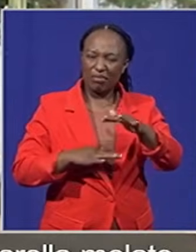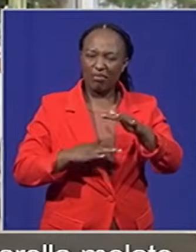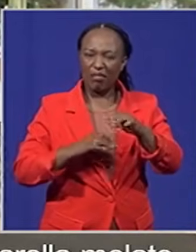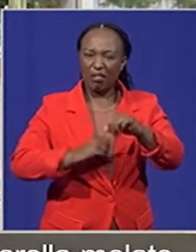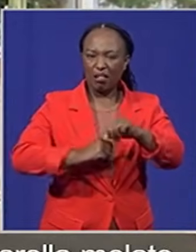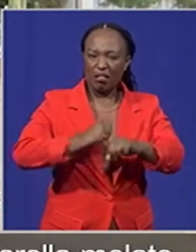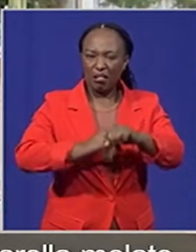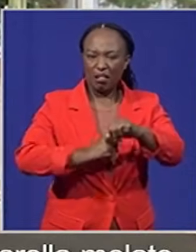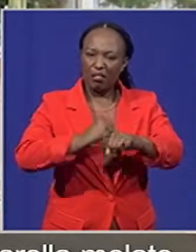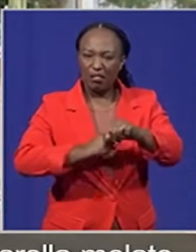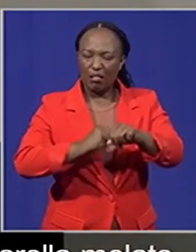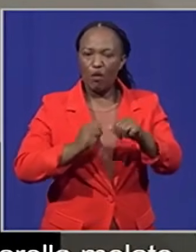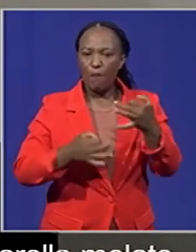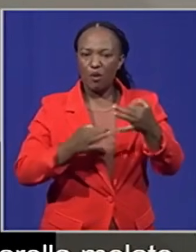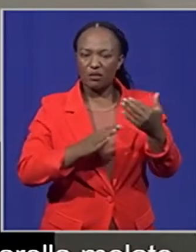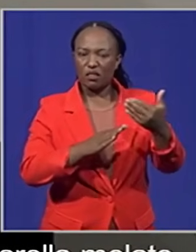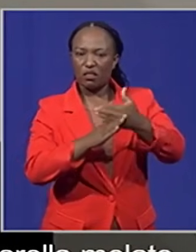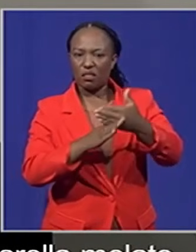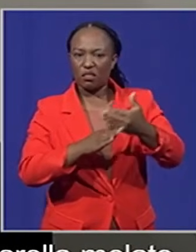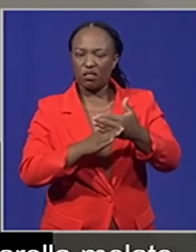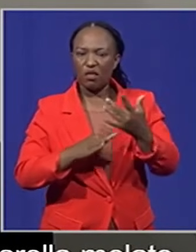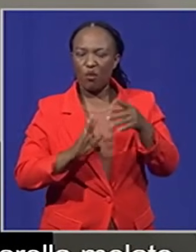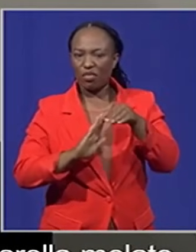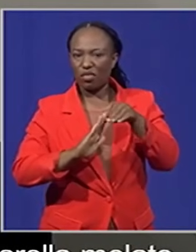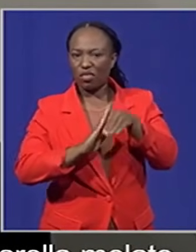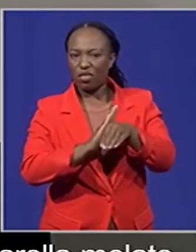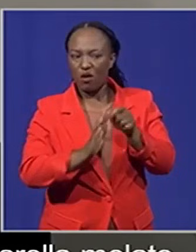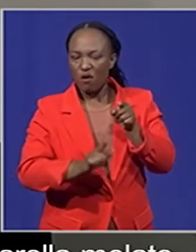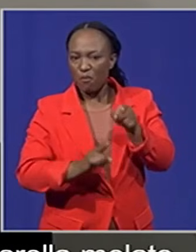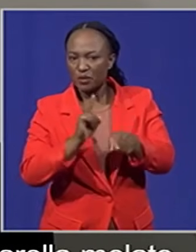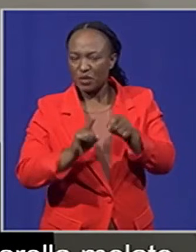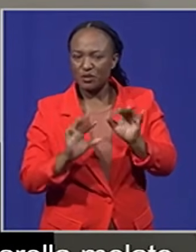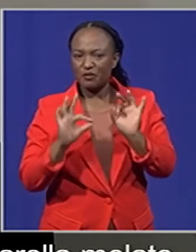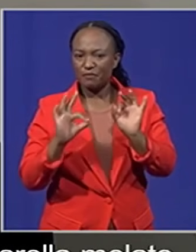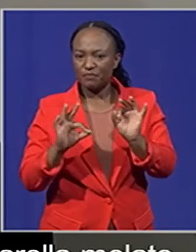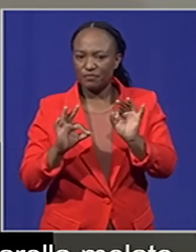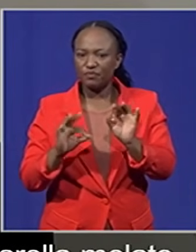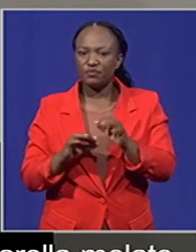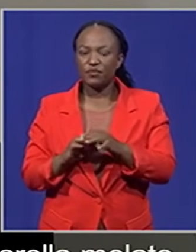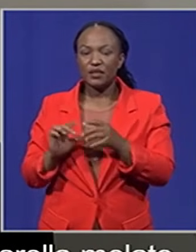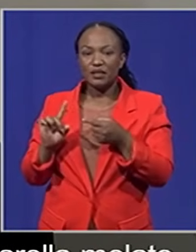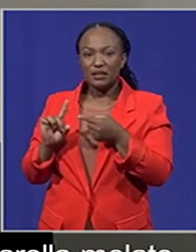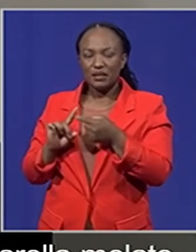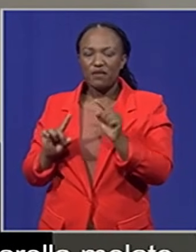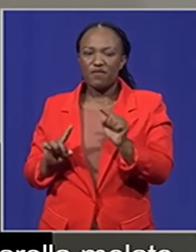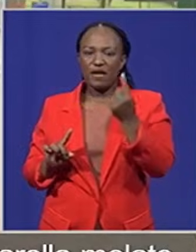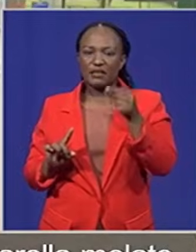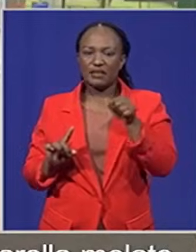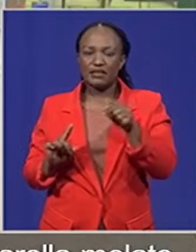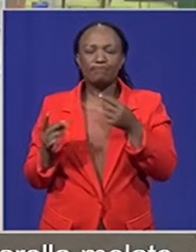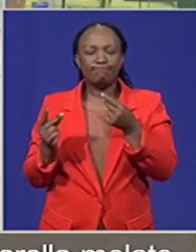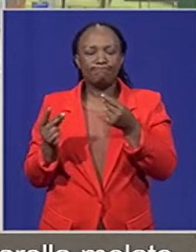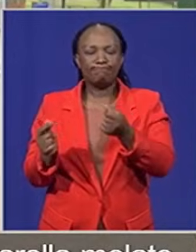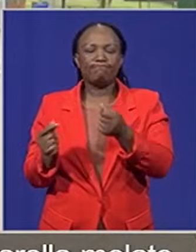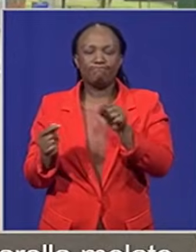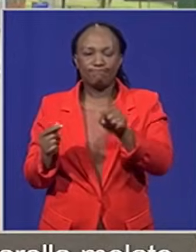ya sepolotiki le go ela tlase ga seriti sa bosekisi. Ntlha kgolo mo pakeng ya gagwe e nnile ntlha e potlakileng ya